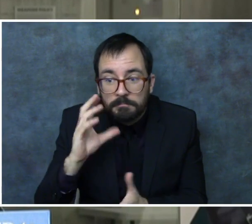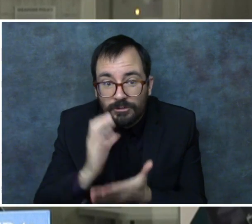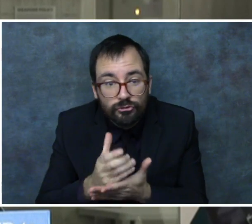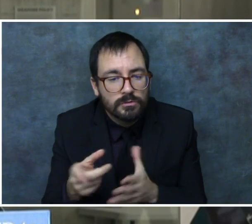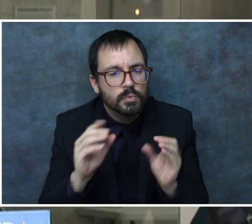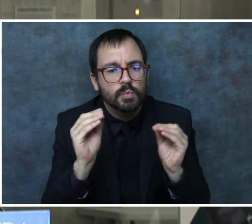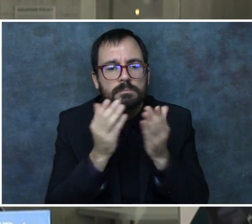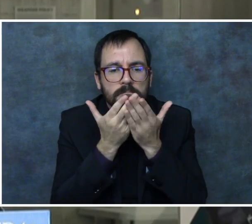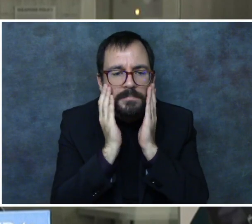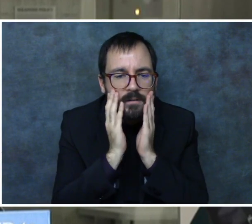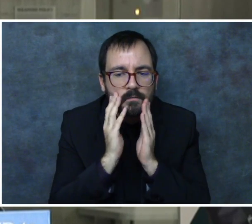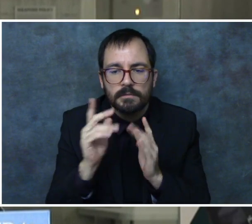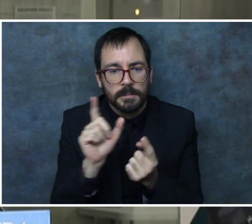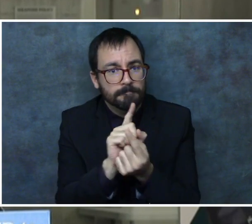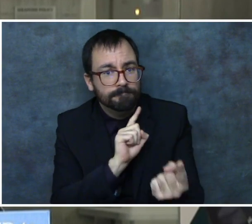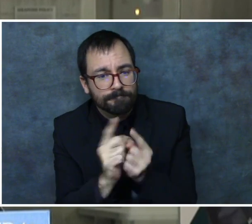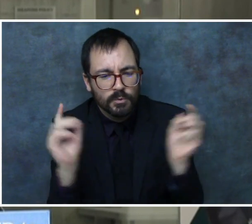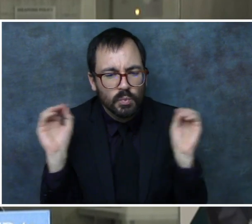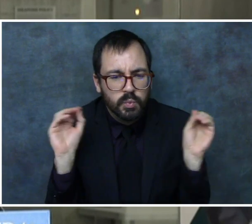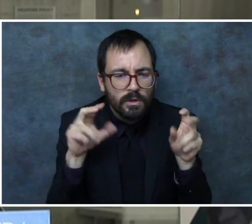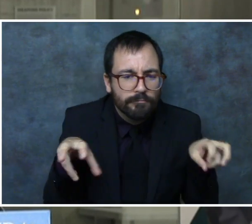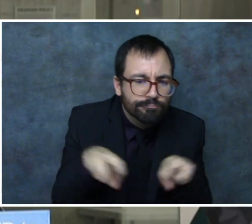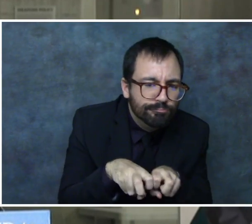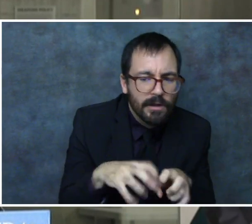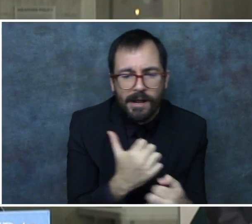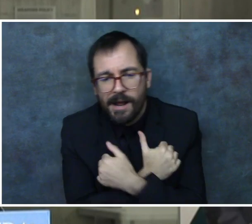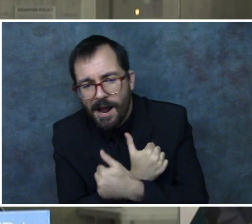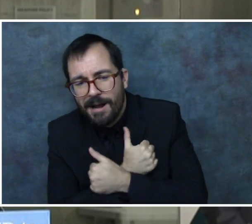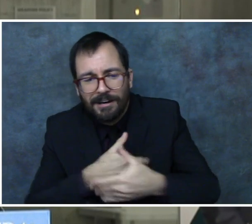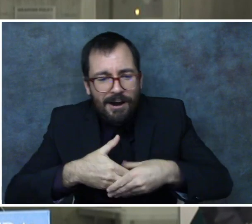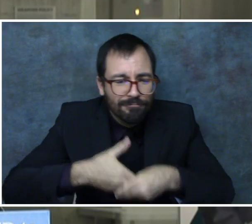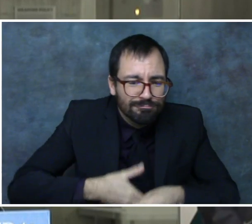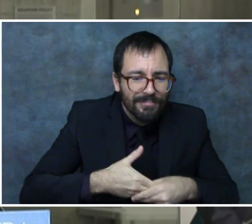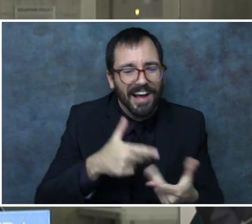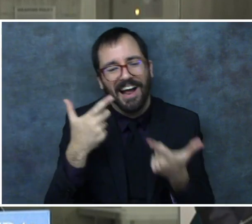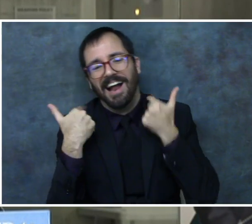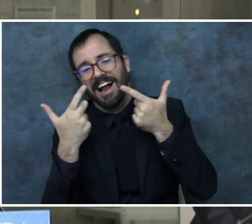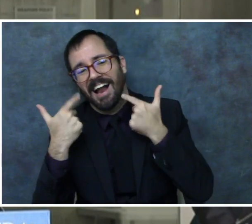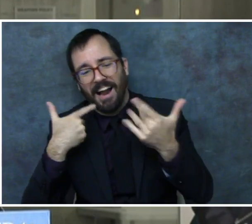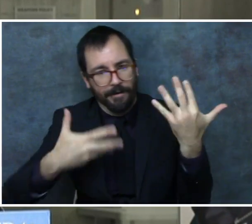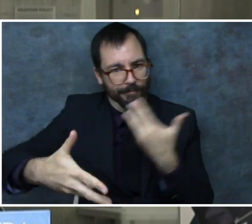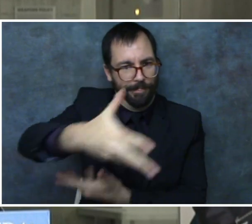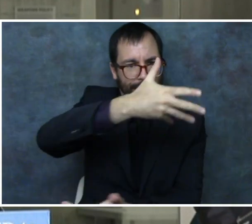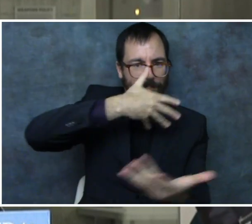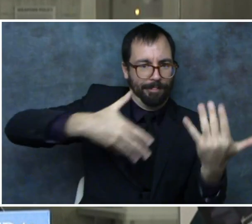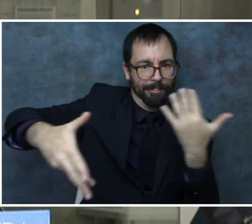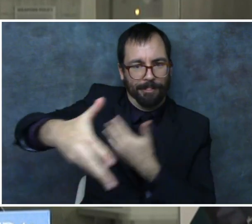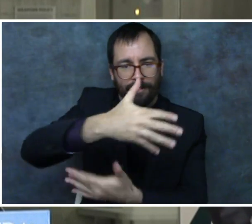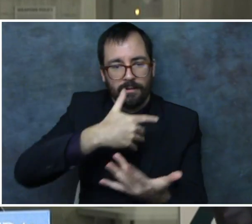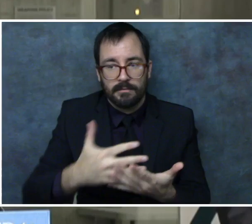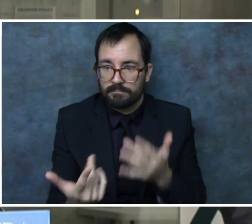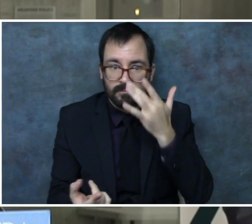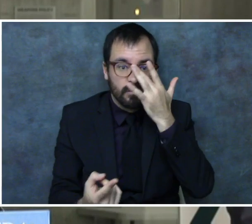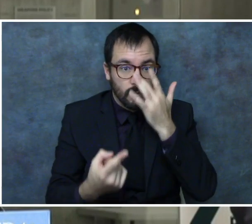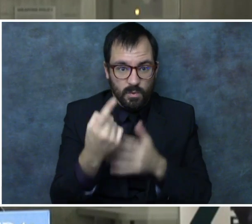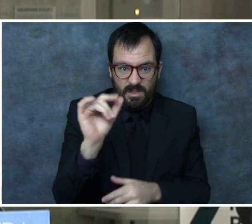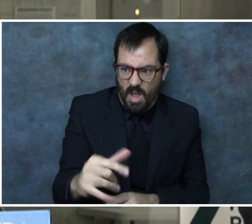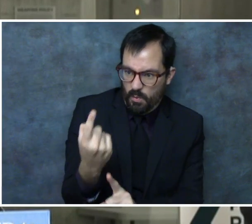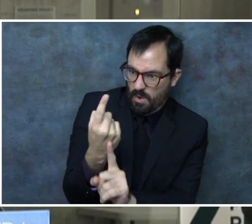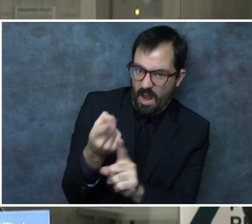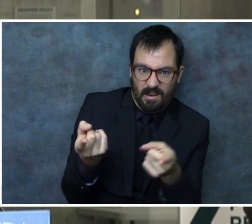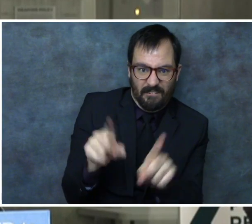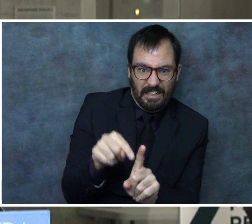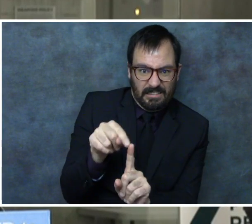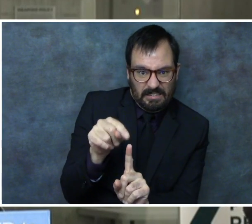Everyone was hugging, shaking hands, laughing. And in that one event, the President of the United